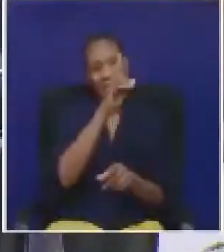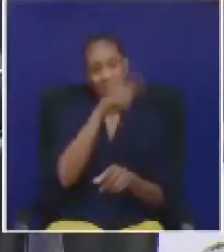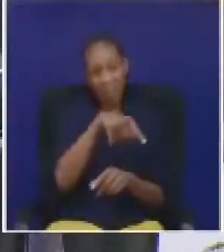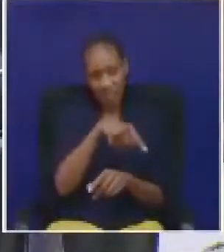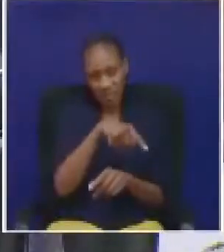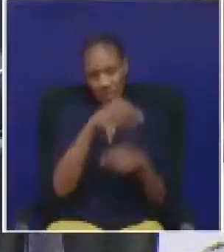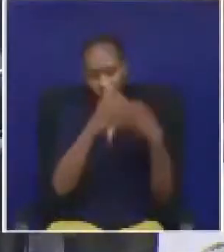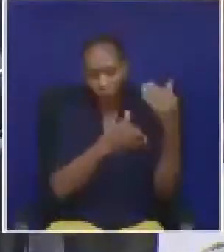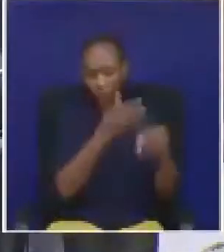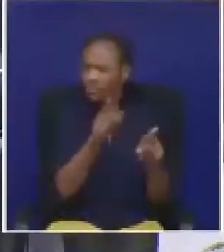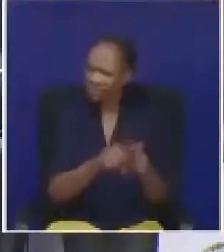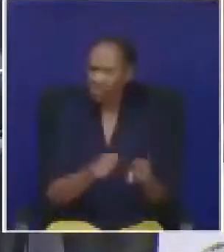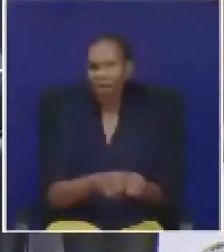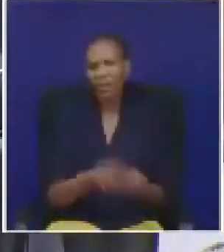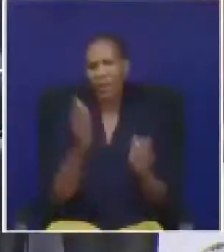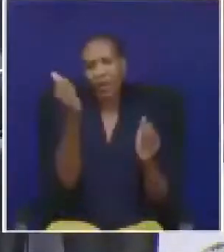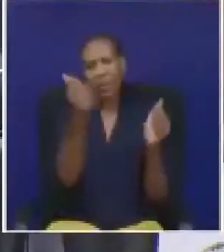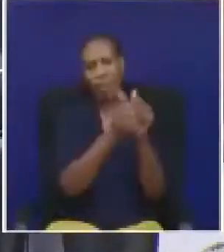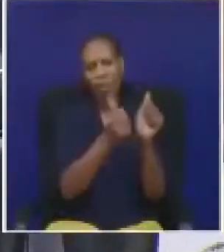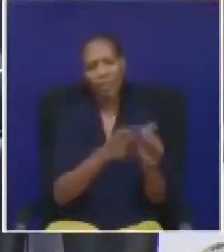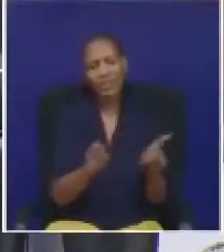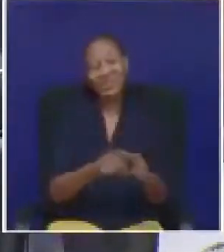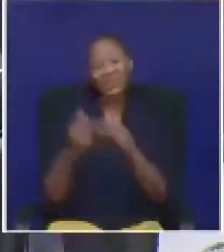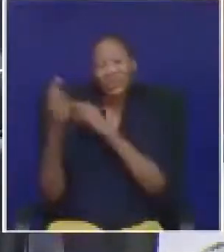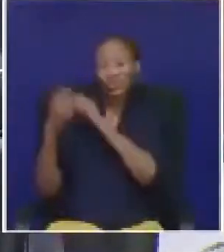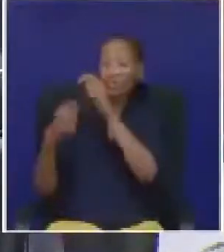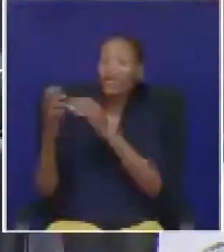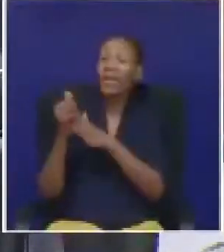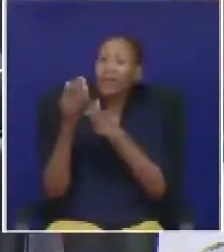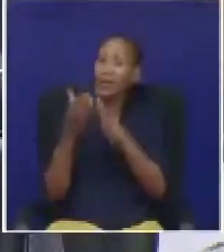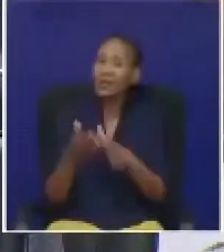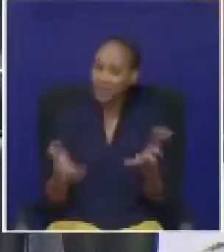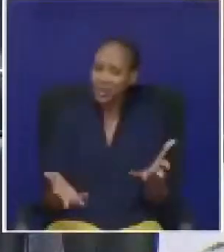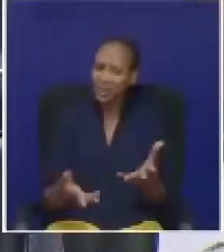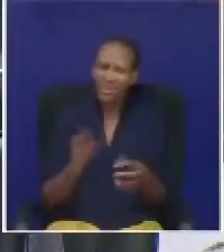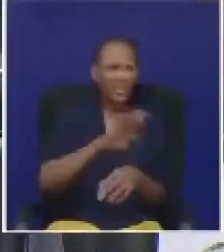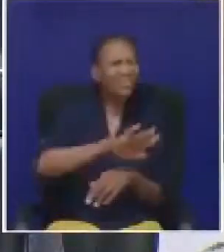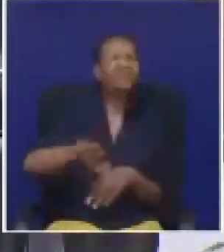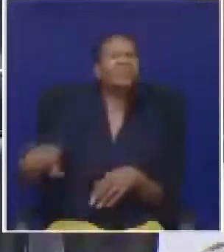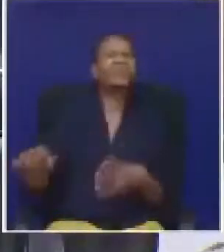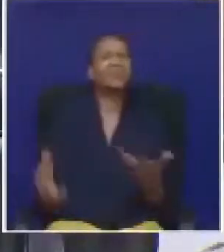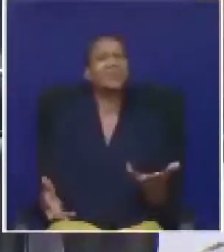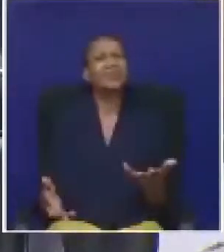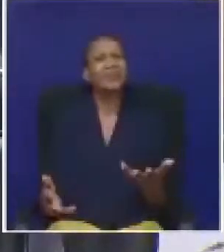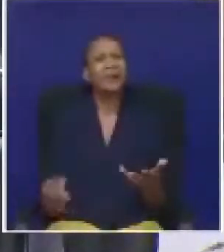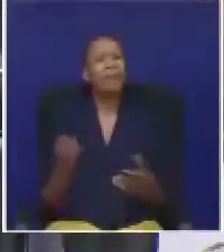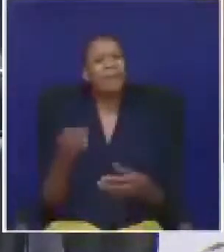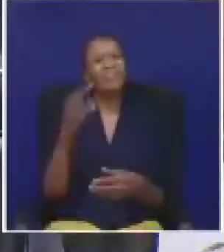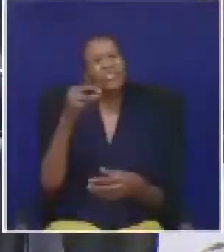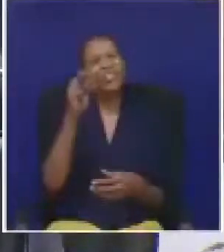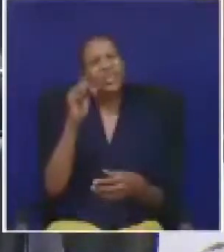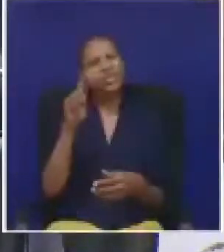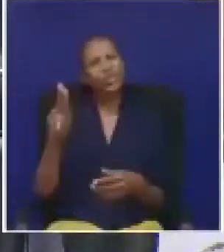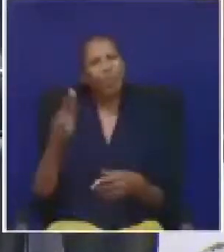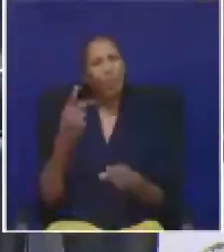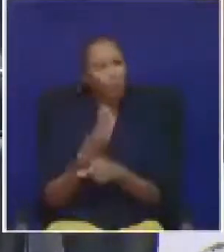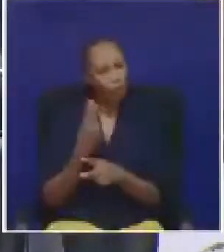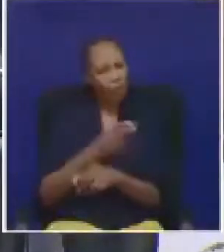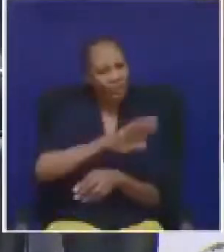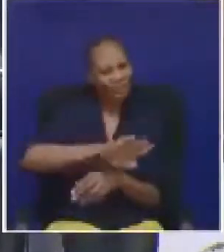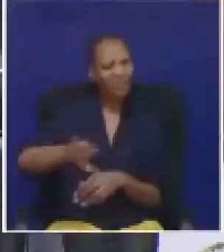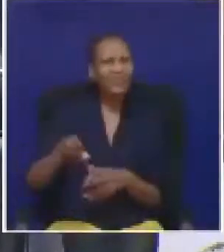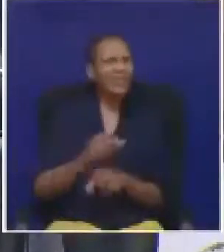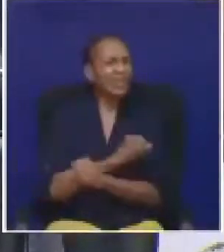Deputy President, stakeholders like traditional leaders are being alienated by the so-called GNU due to